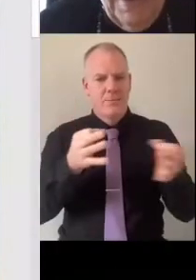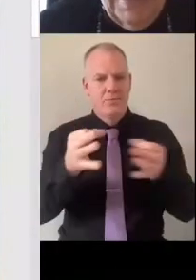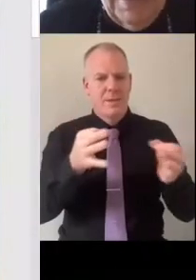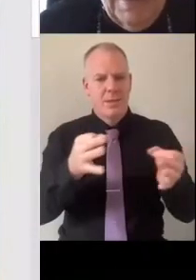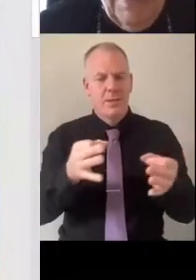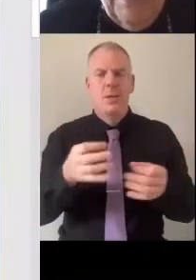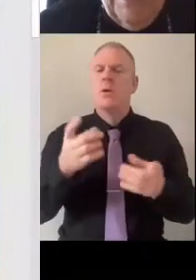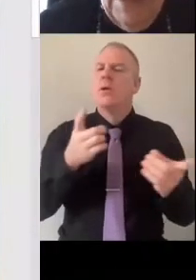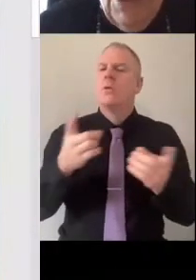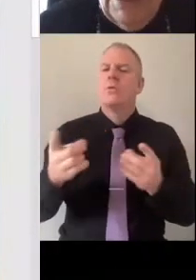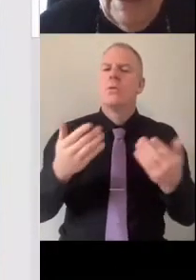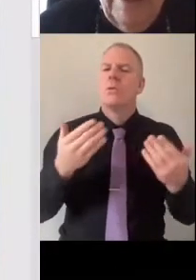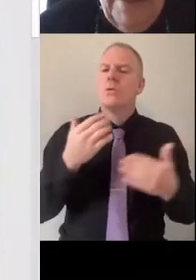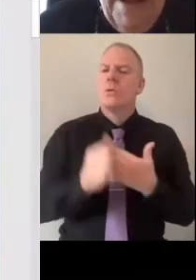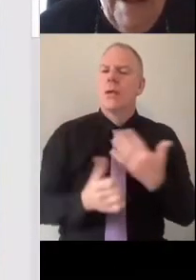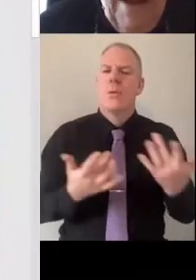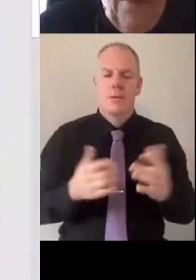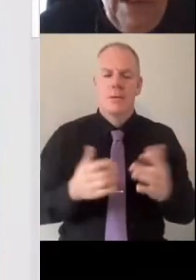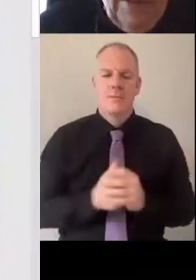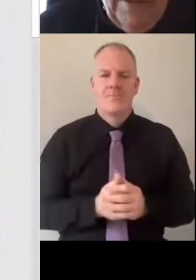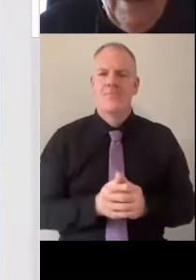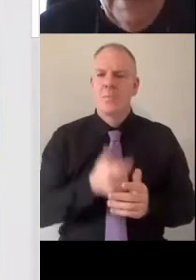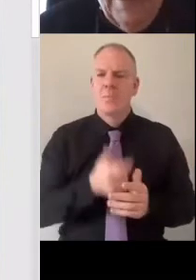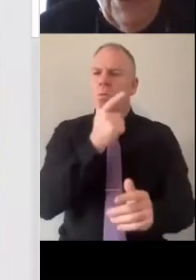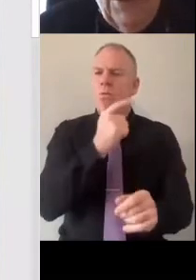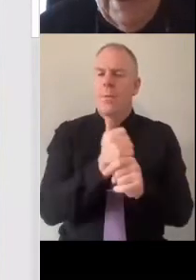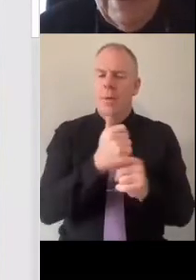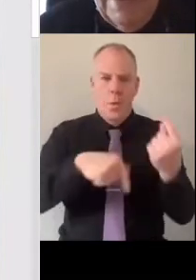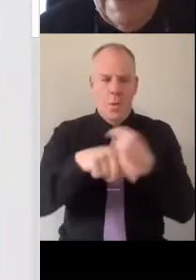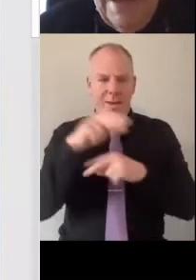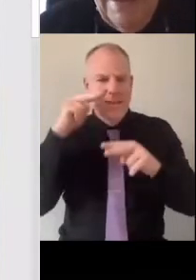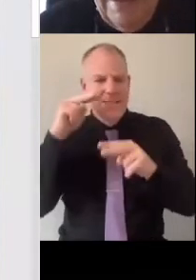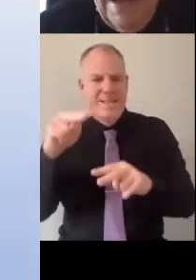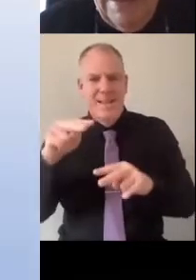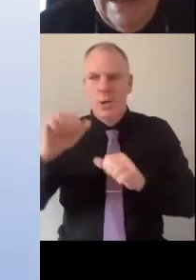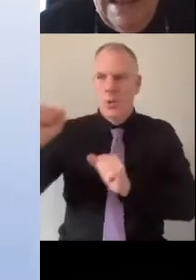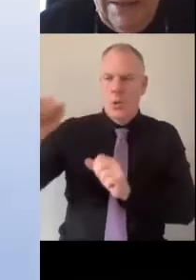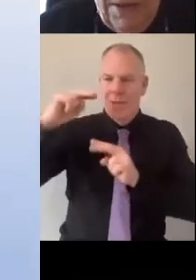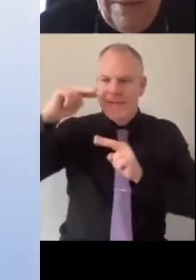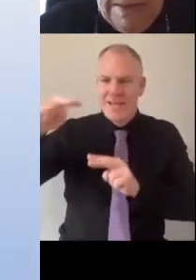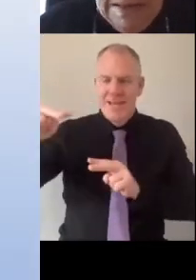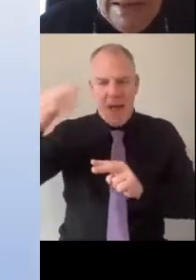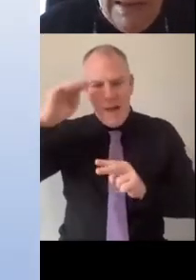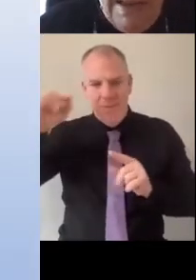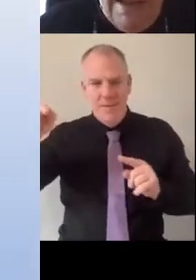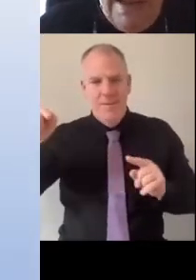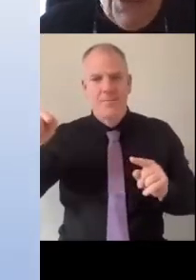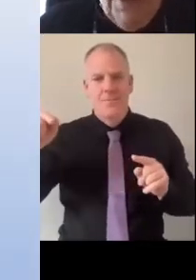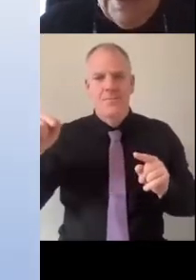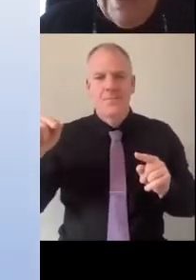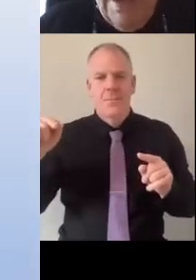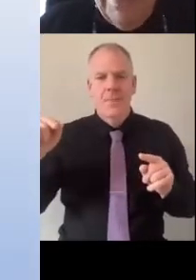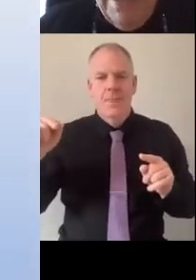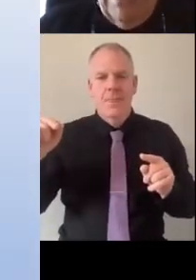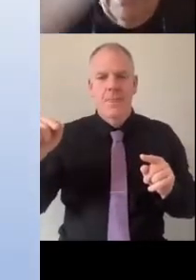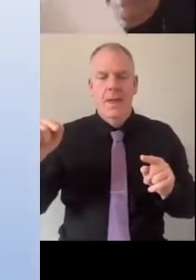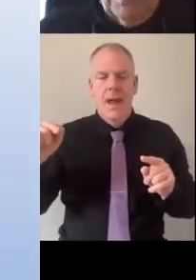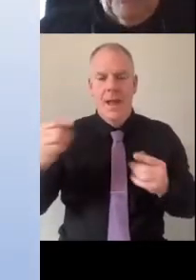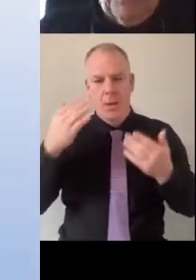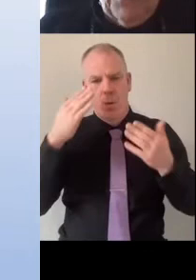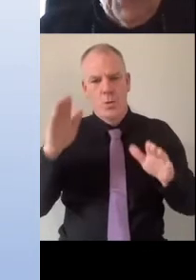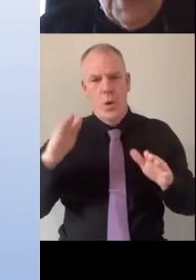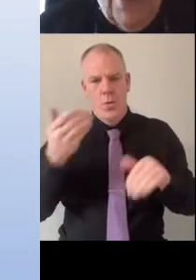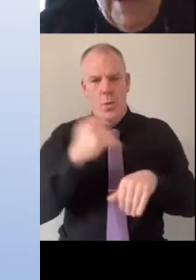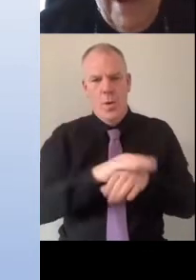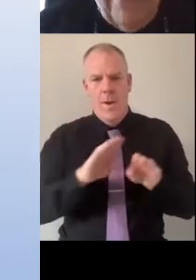want to do today is talk a little bit about how we look at things, how you look at things, and stress the